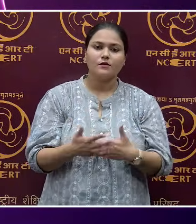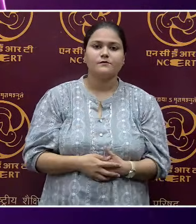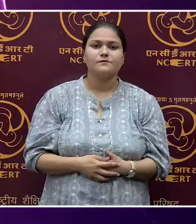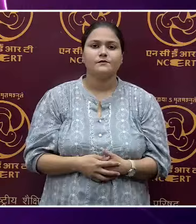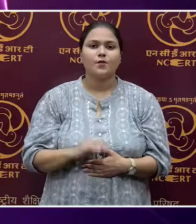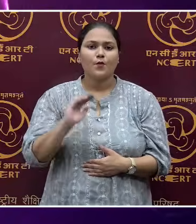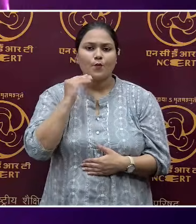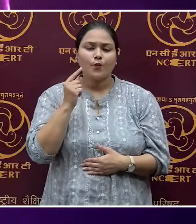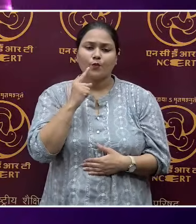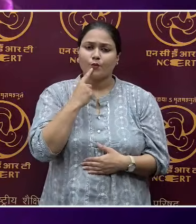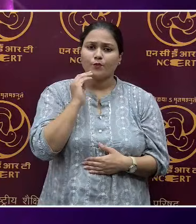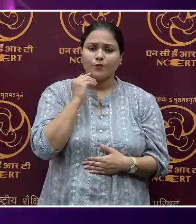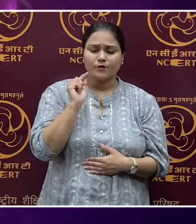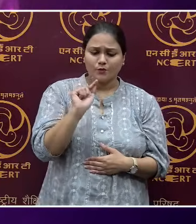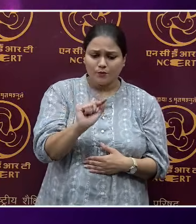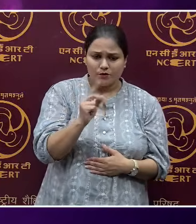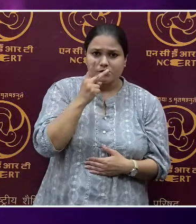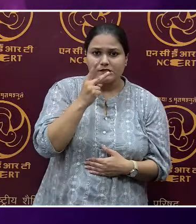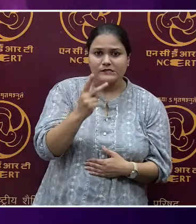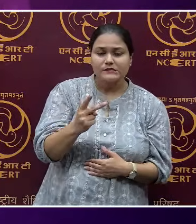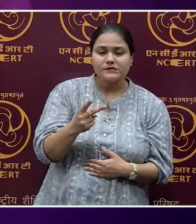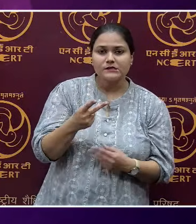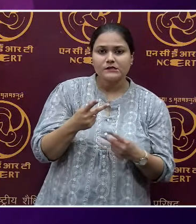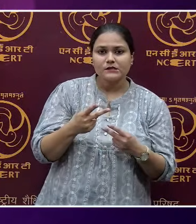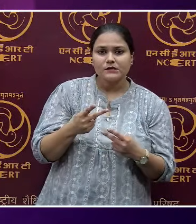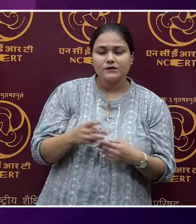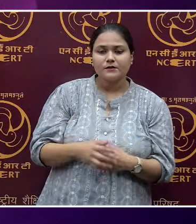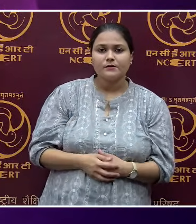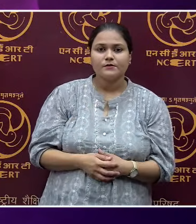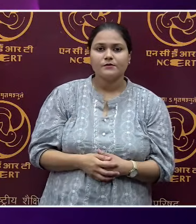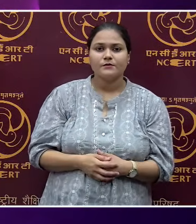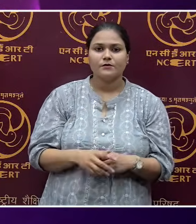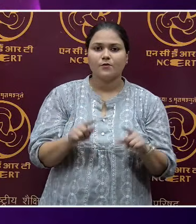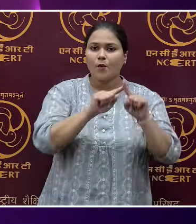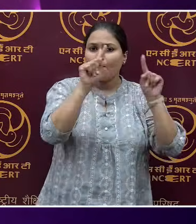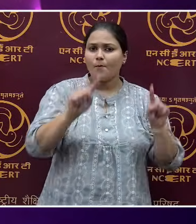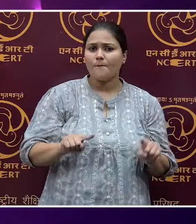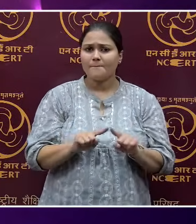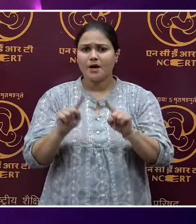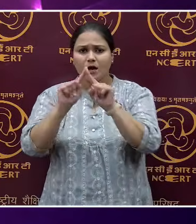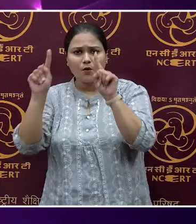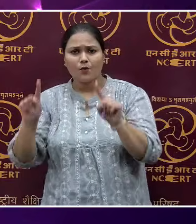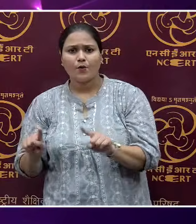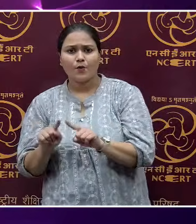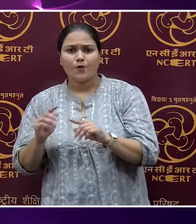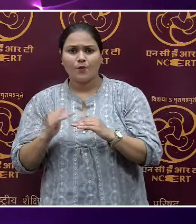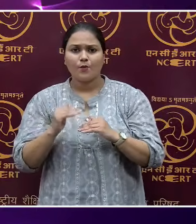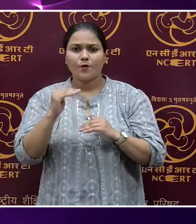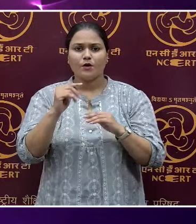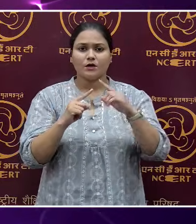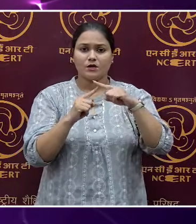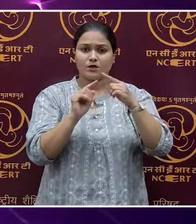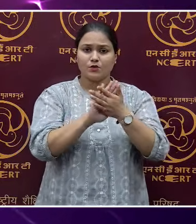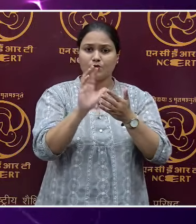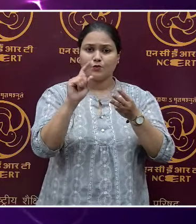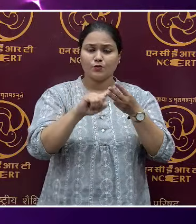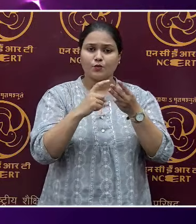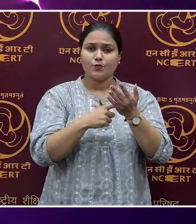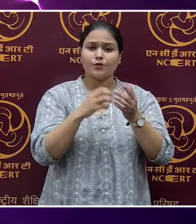Once you click it, you can see there are several columns are there in the upside direction, like theory, procedure,